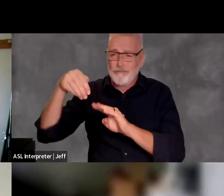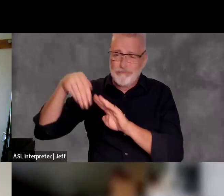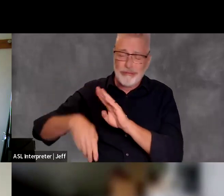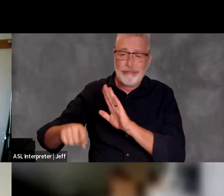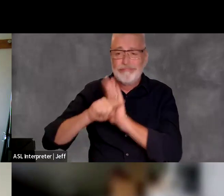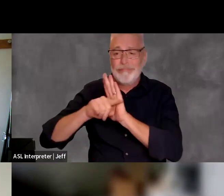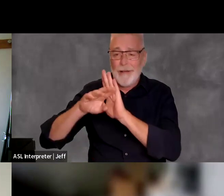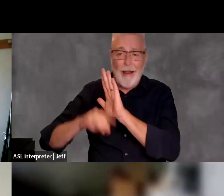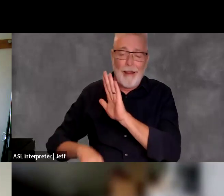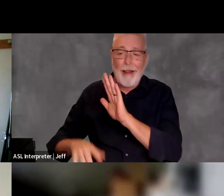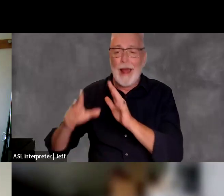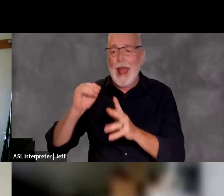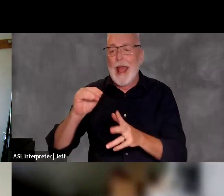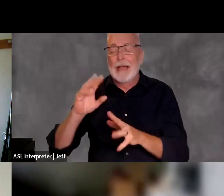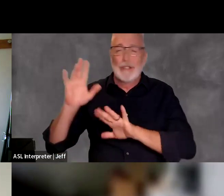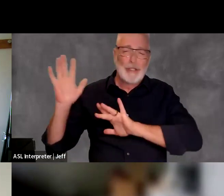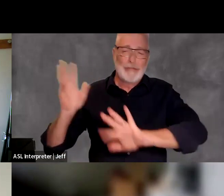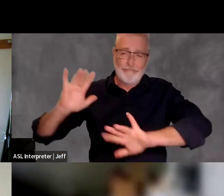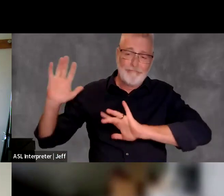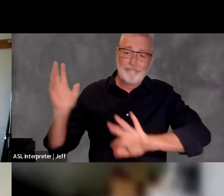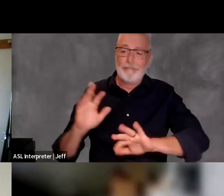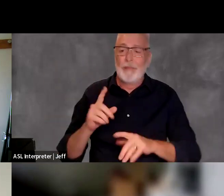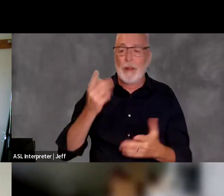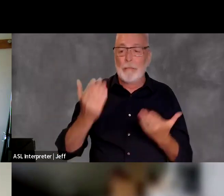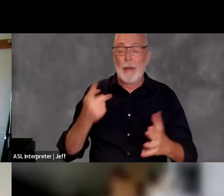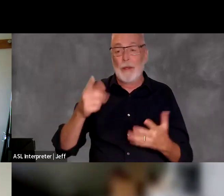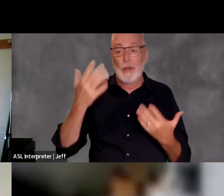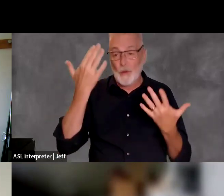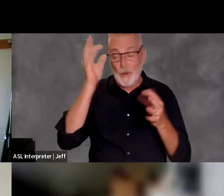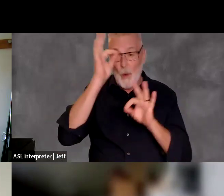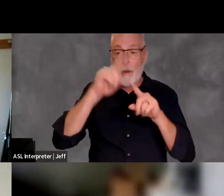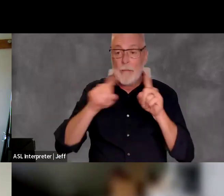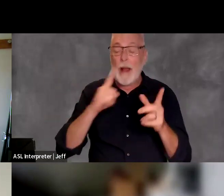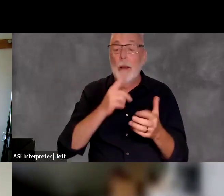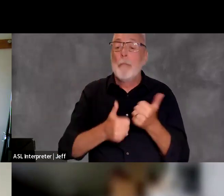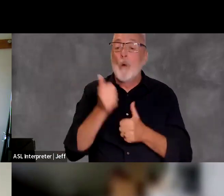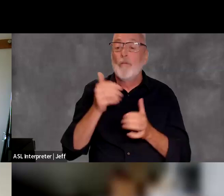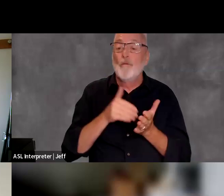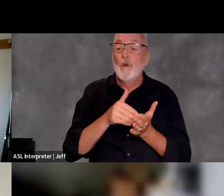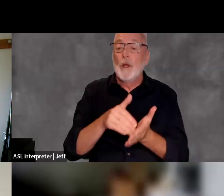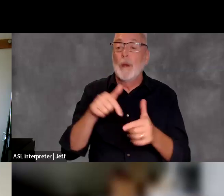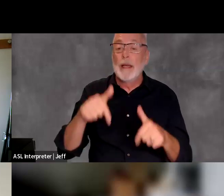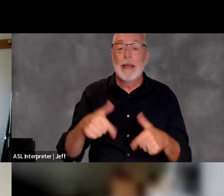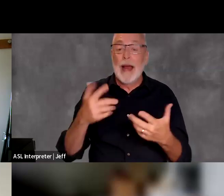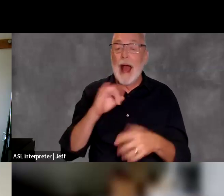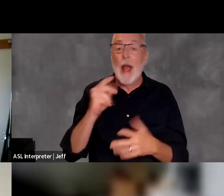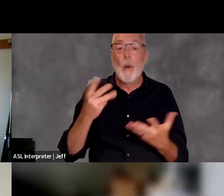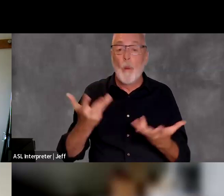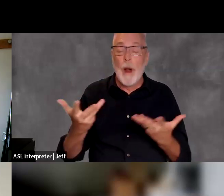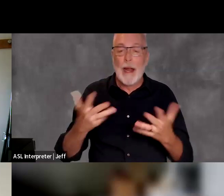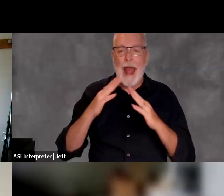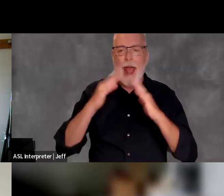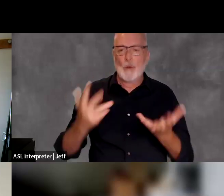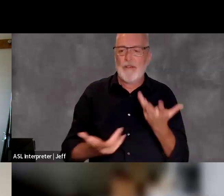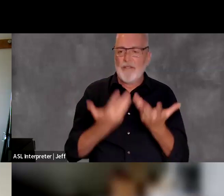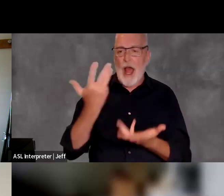You also might not know, but the most common type of disaster here in Iowa is actually a house fire. And so there's a lot